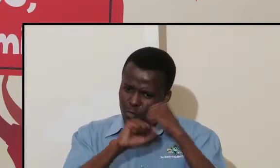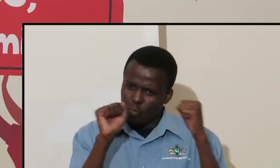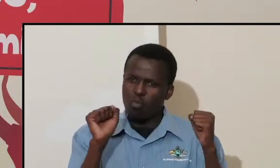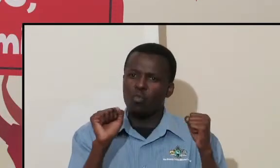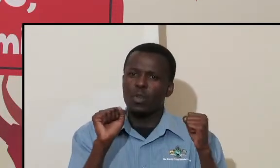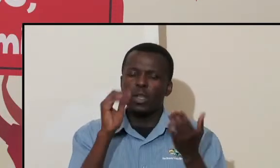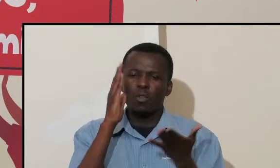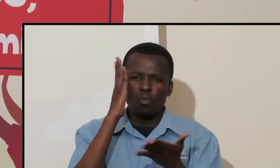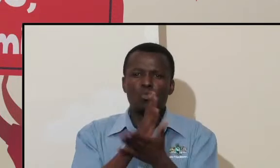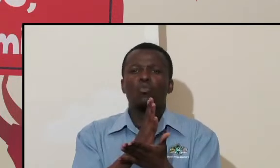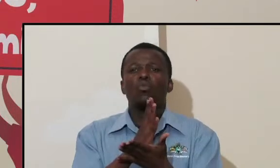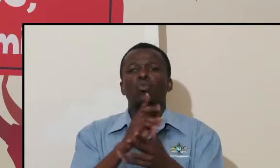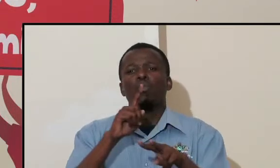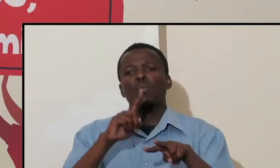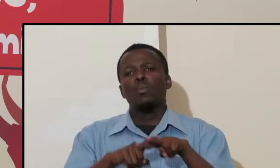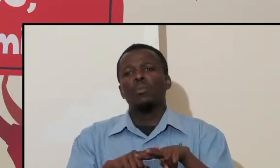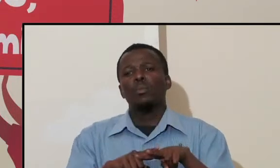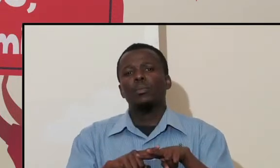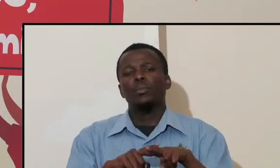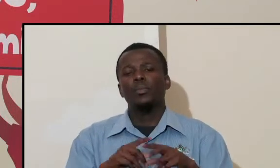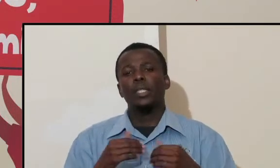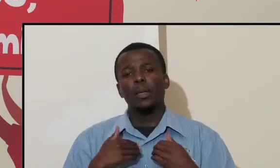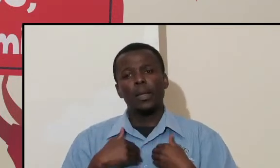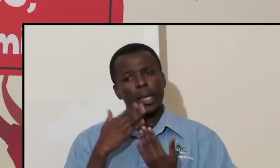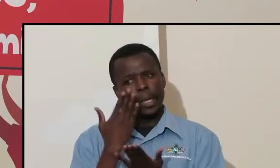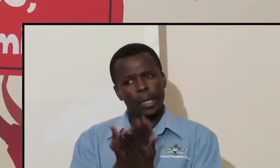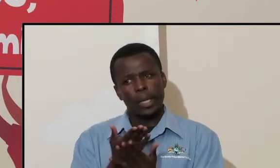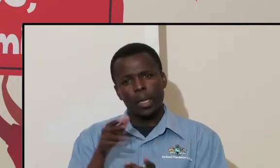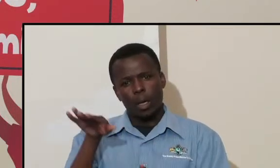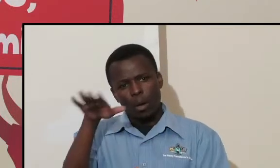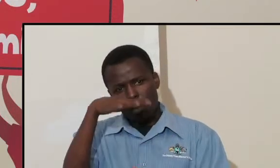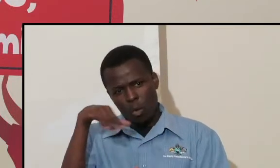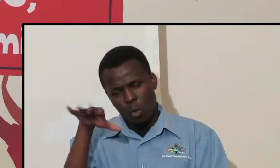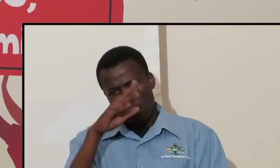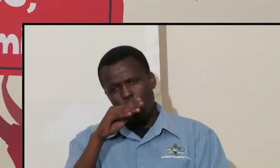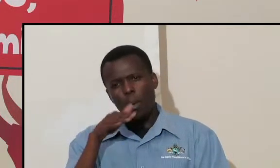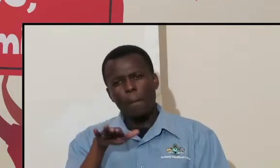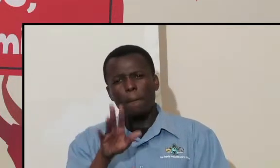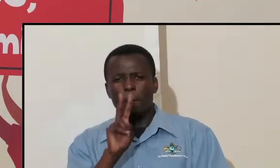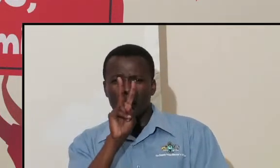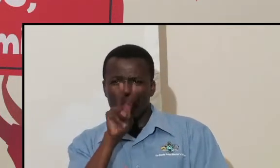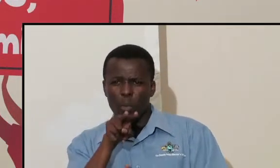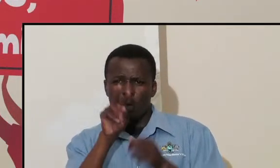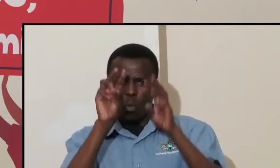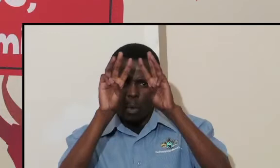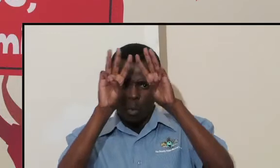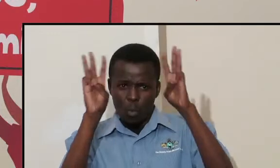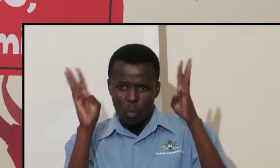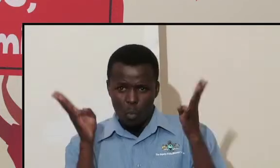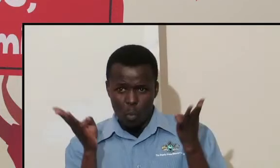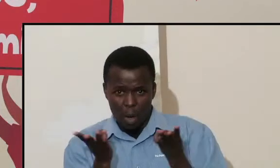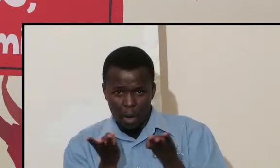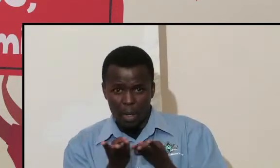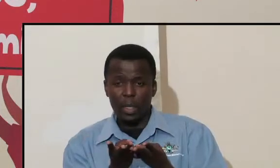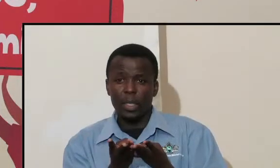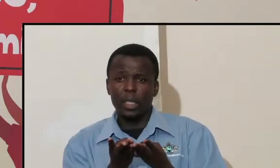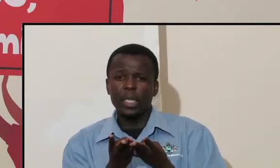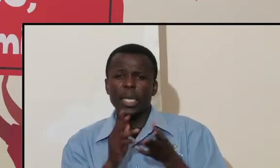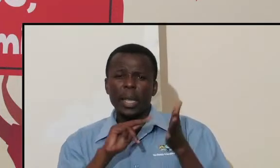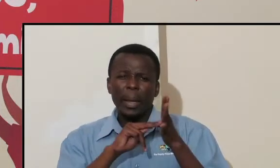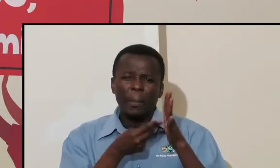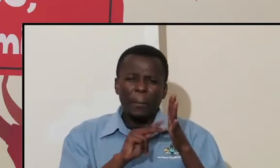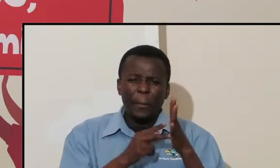AIDS. I urge you all to look at the global strategy for our